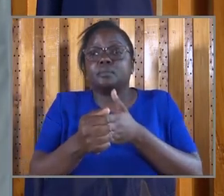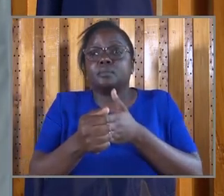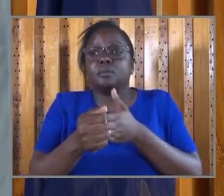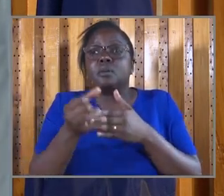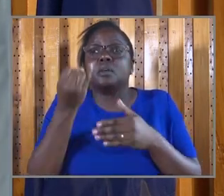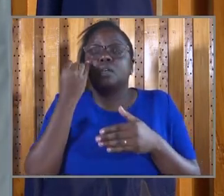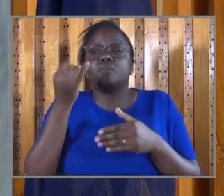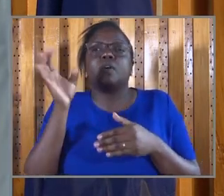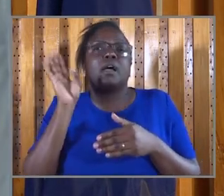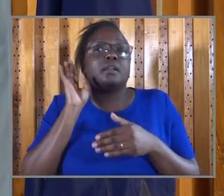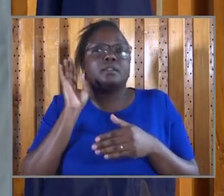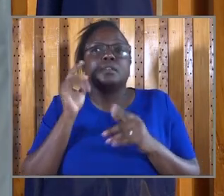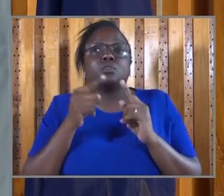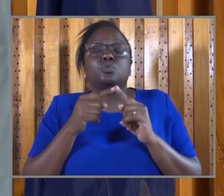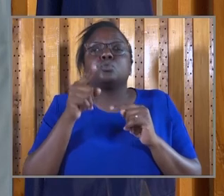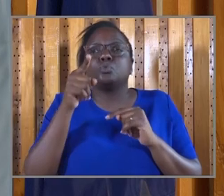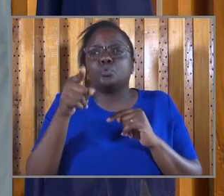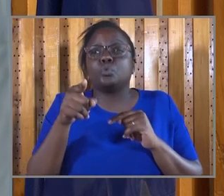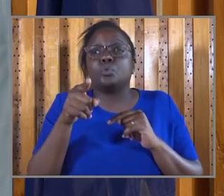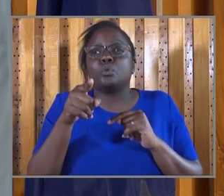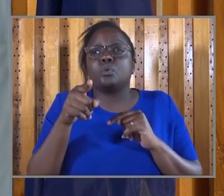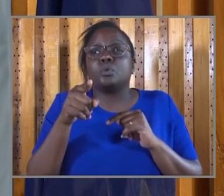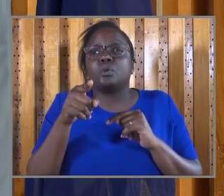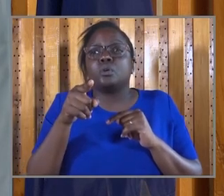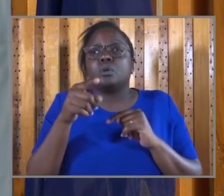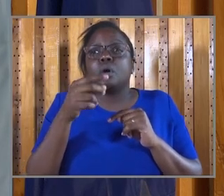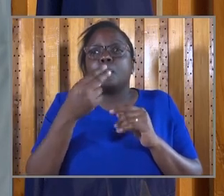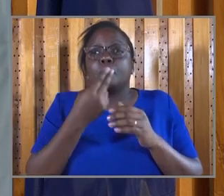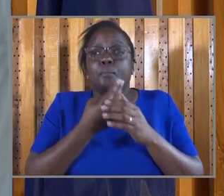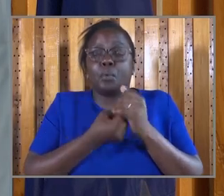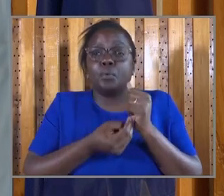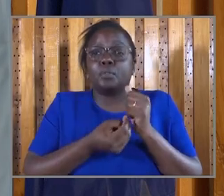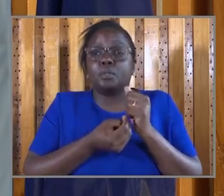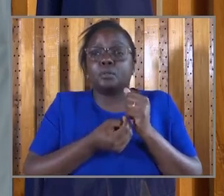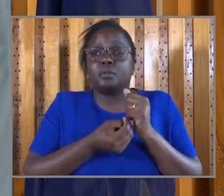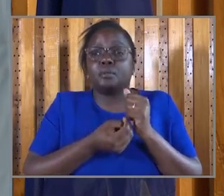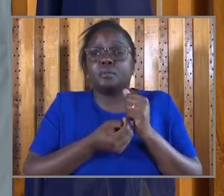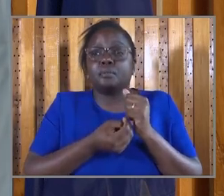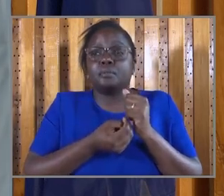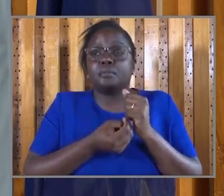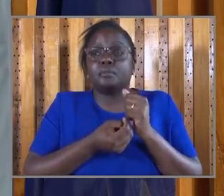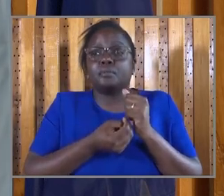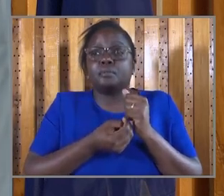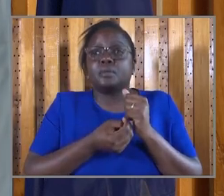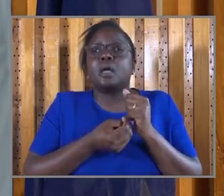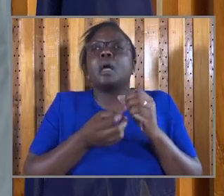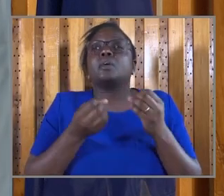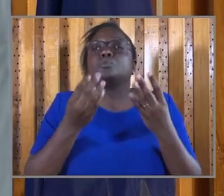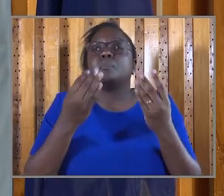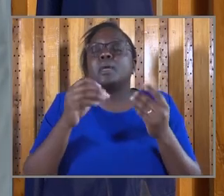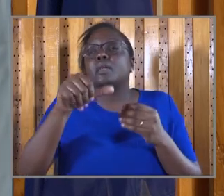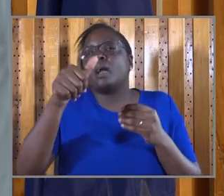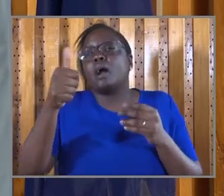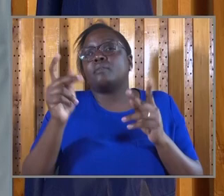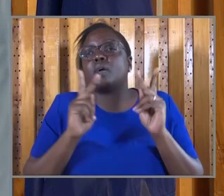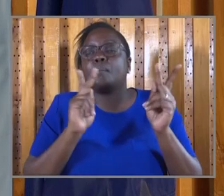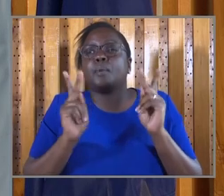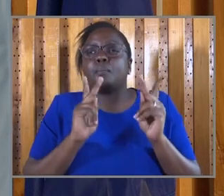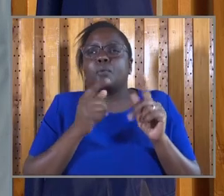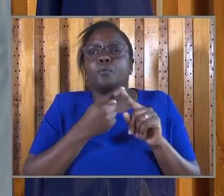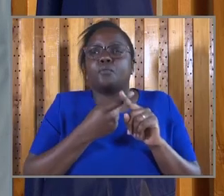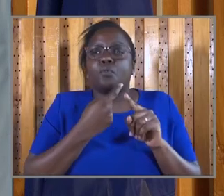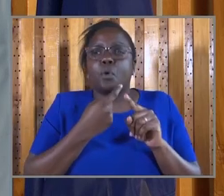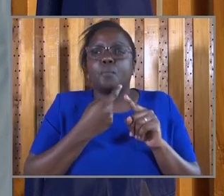listen to the EU ambassadors, which I did both last time but also yesterday, and to many people from